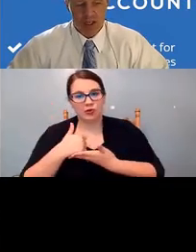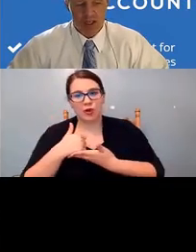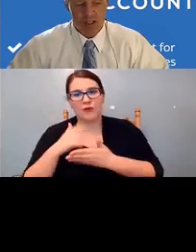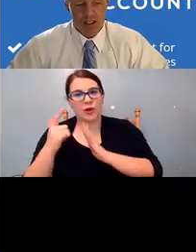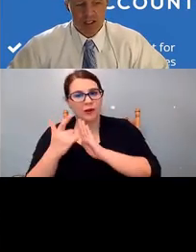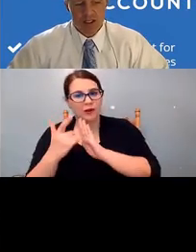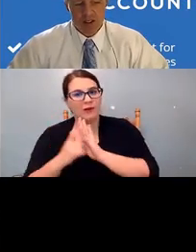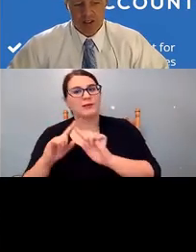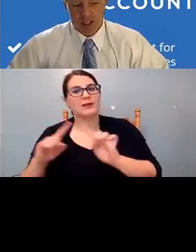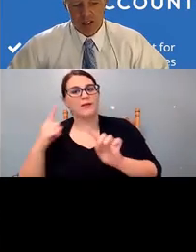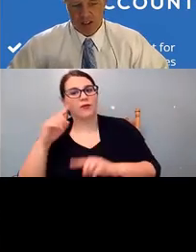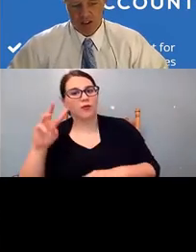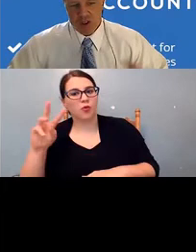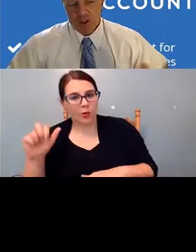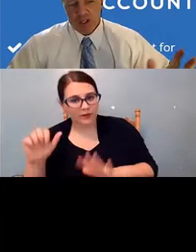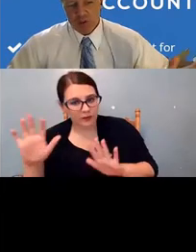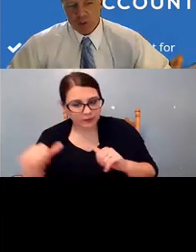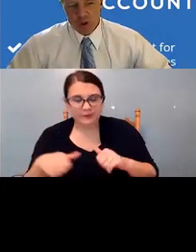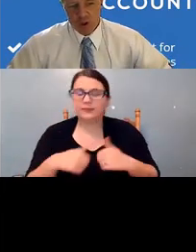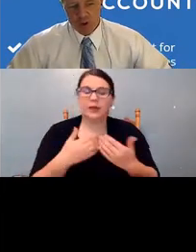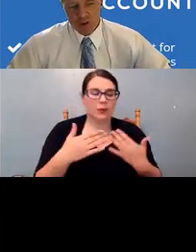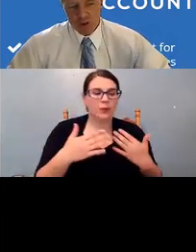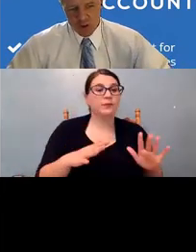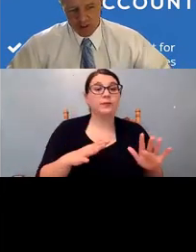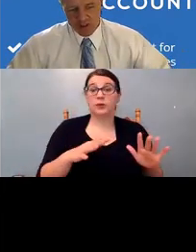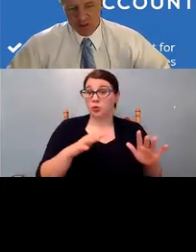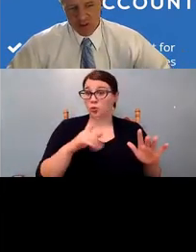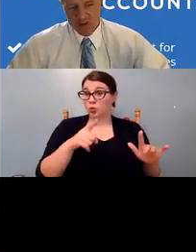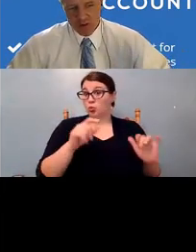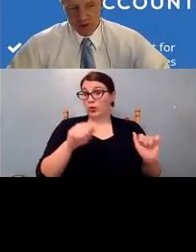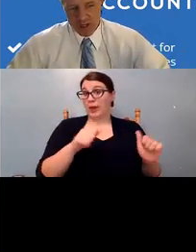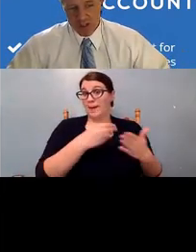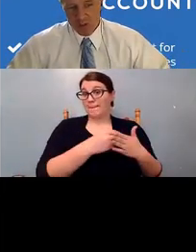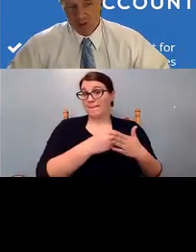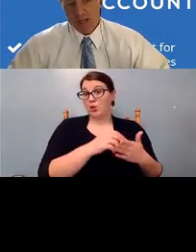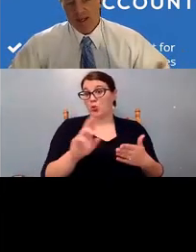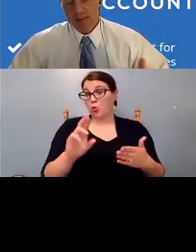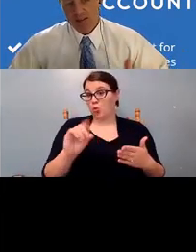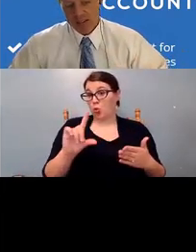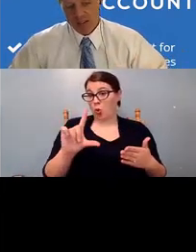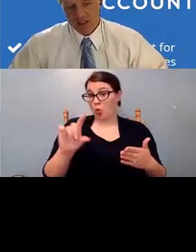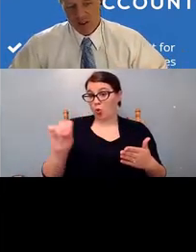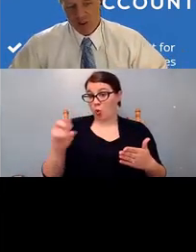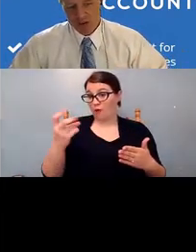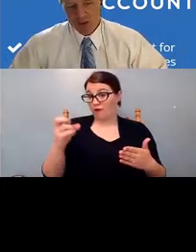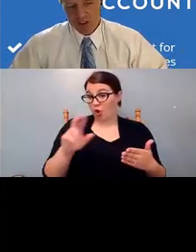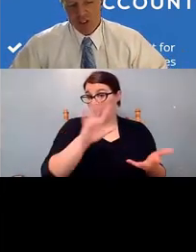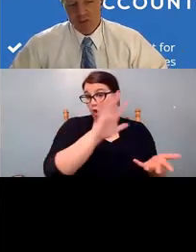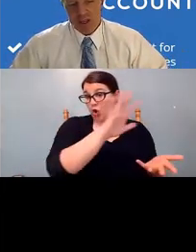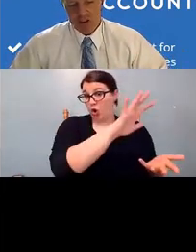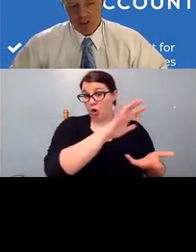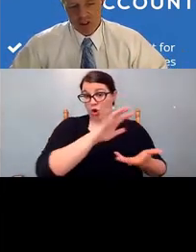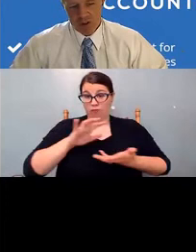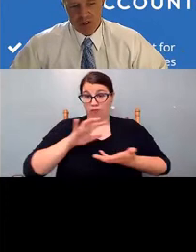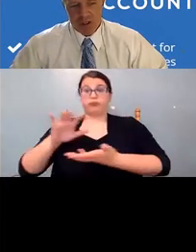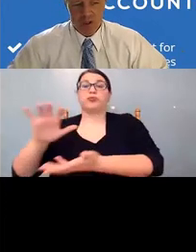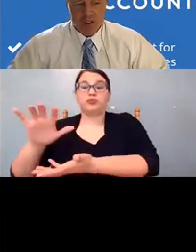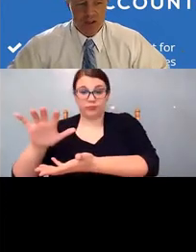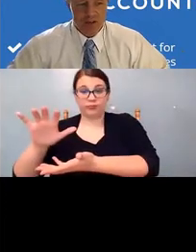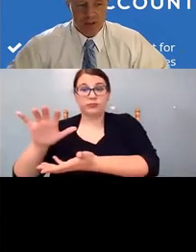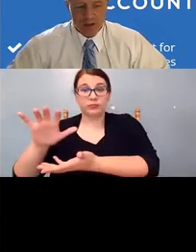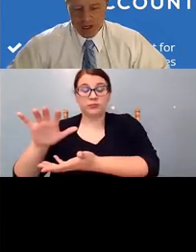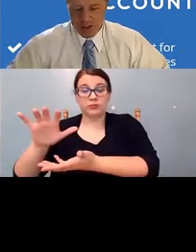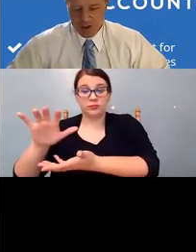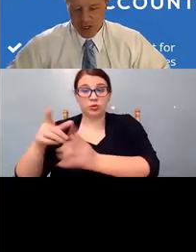in their plan. So you can roll over or transfer from that other plan into the West Virginia plan or into a stable